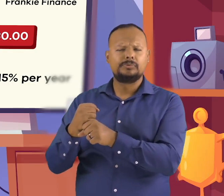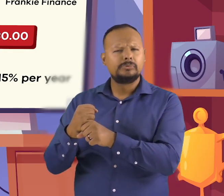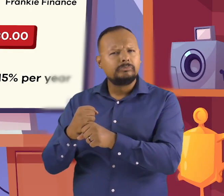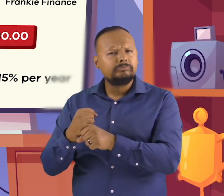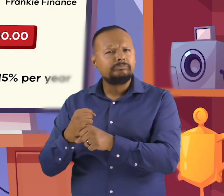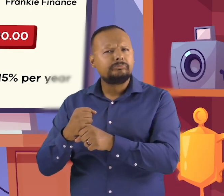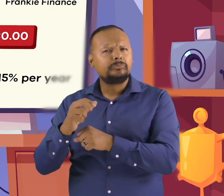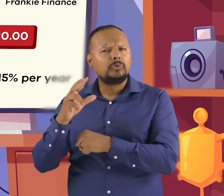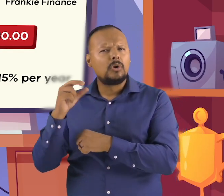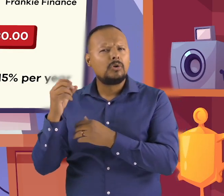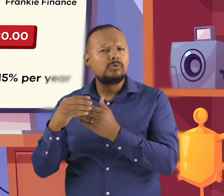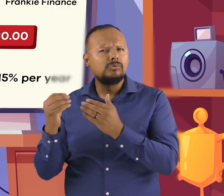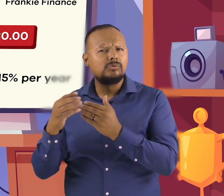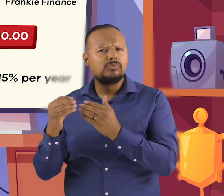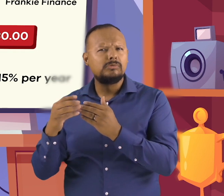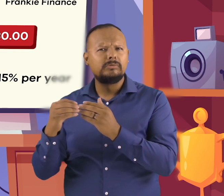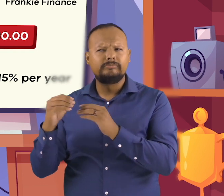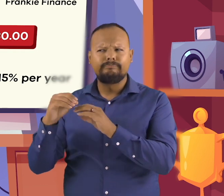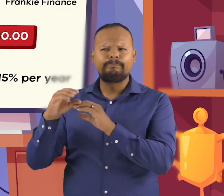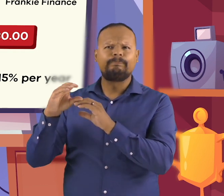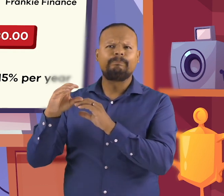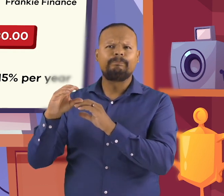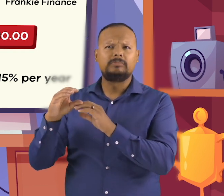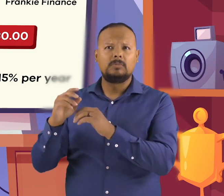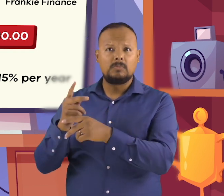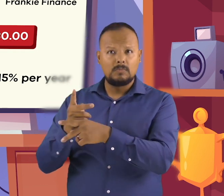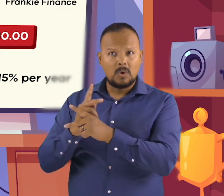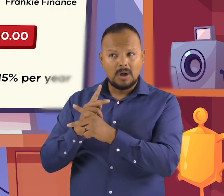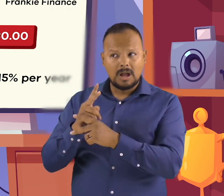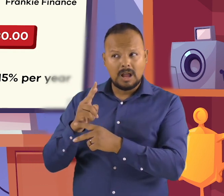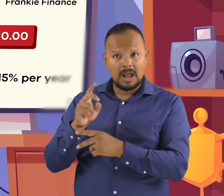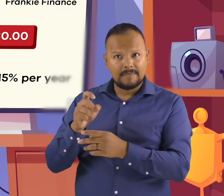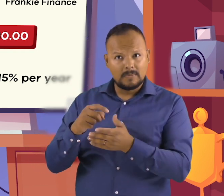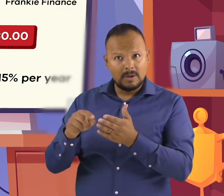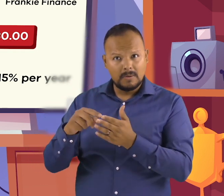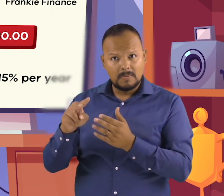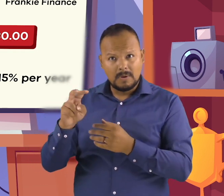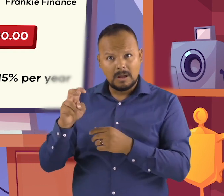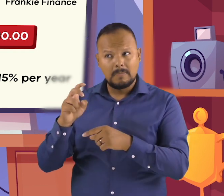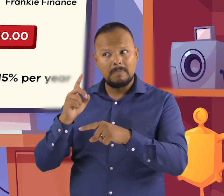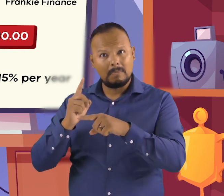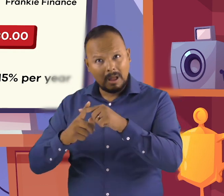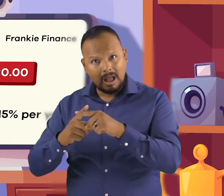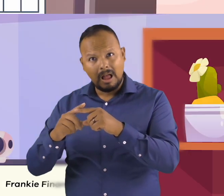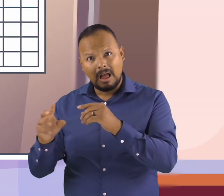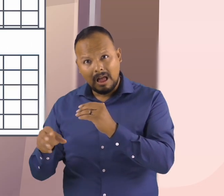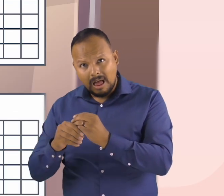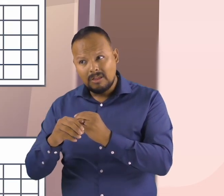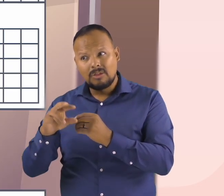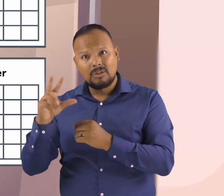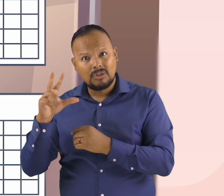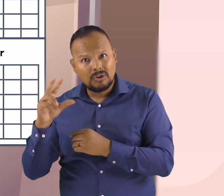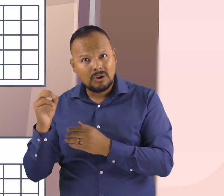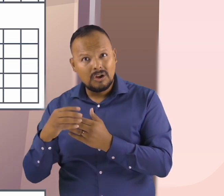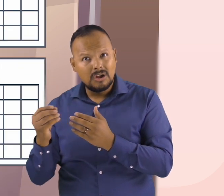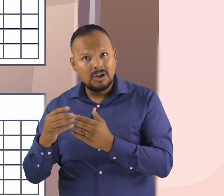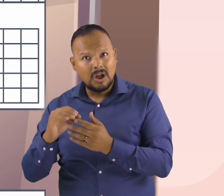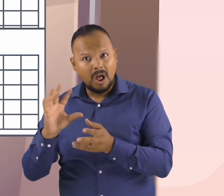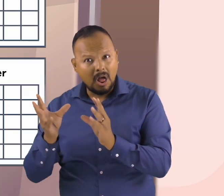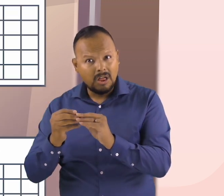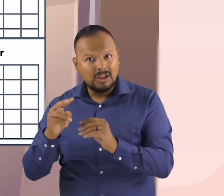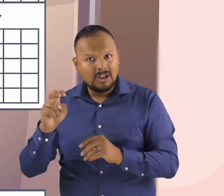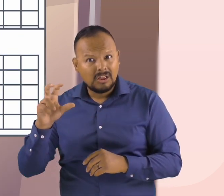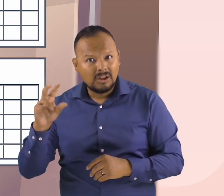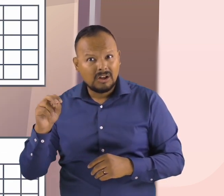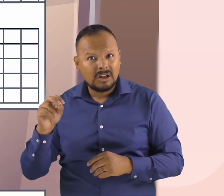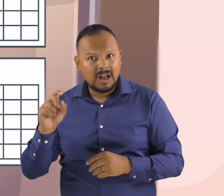$230, even though she only borrowed $200. And if it took her 5